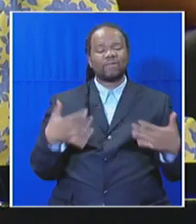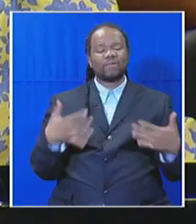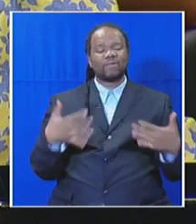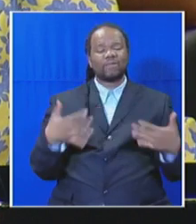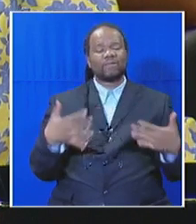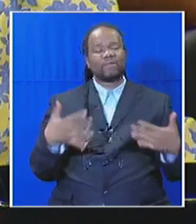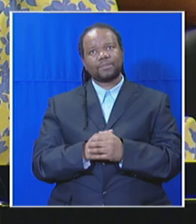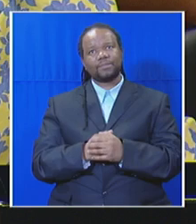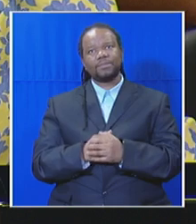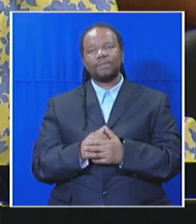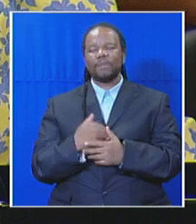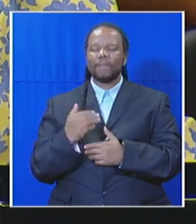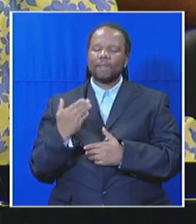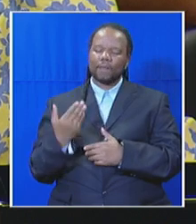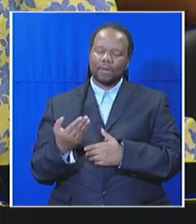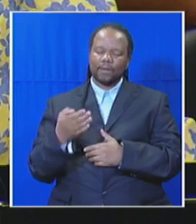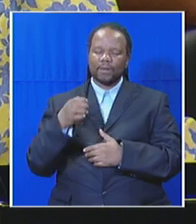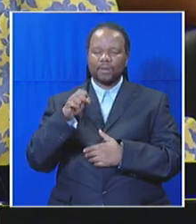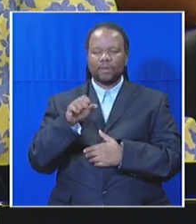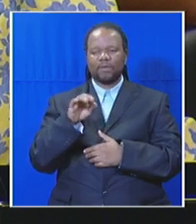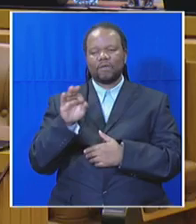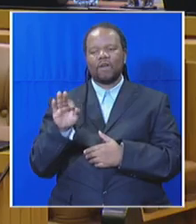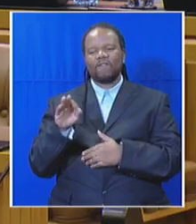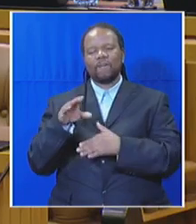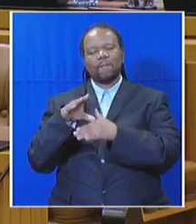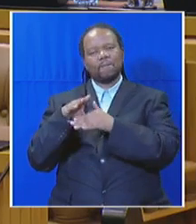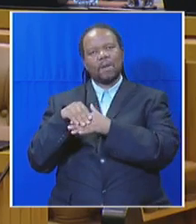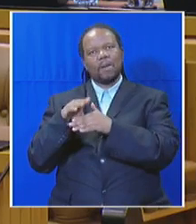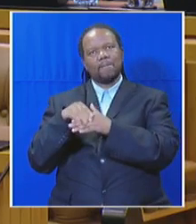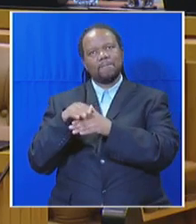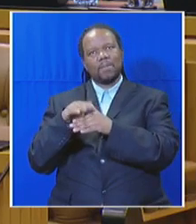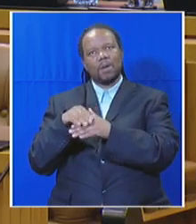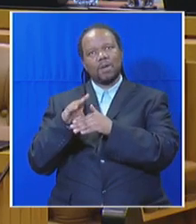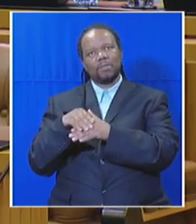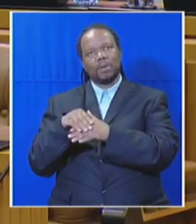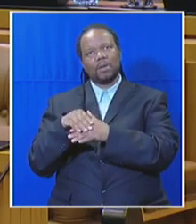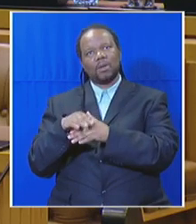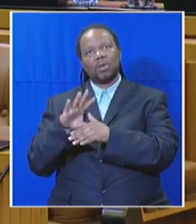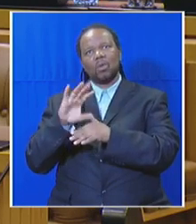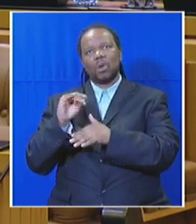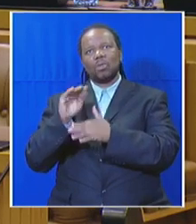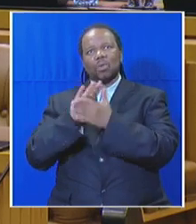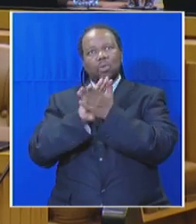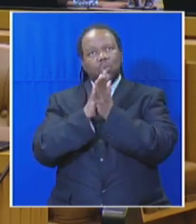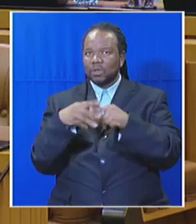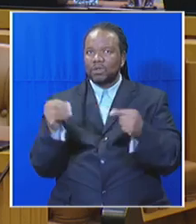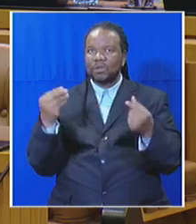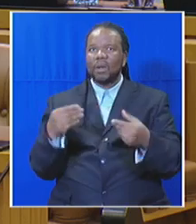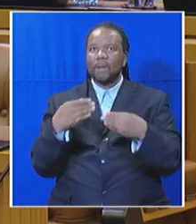the members of the EFF are now bent on disrupting the business